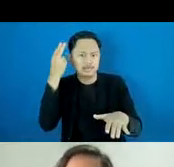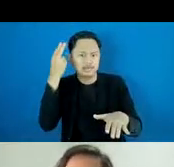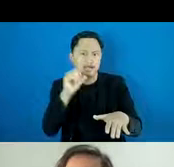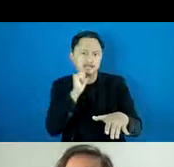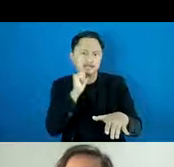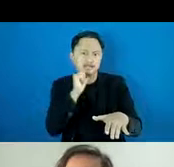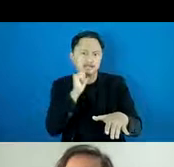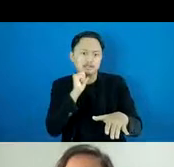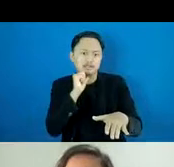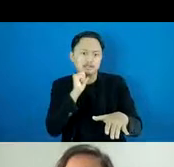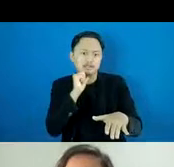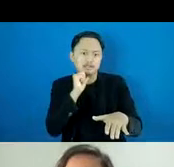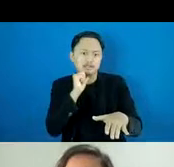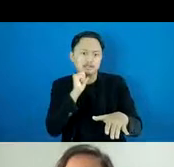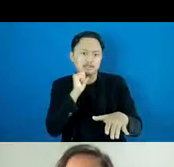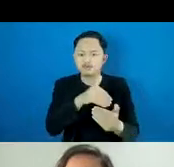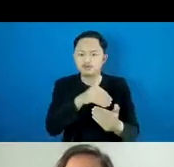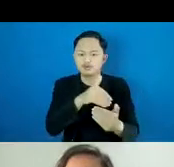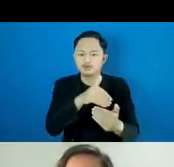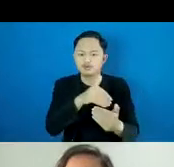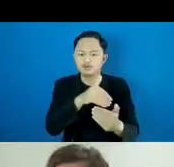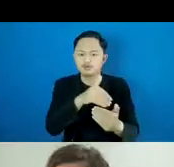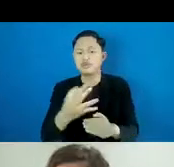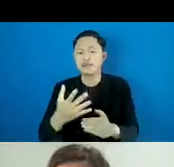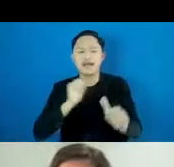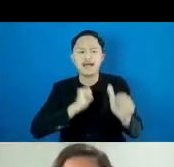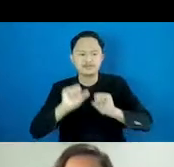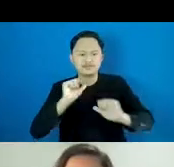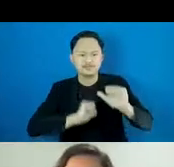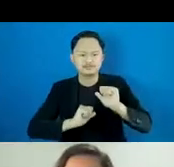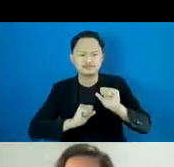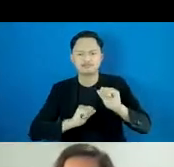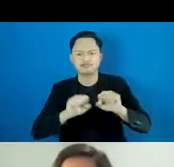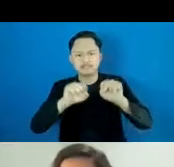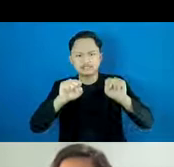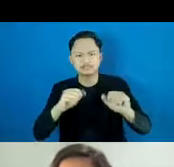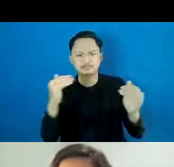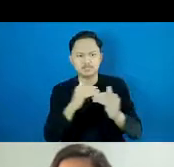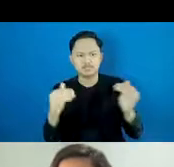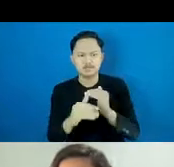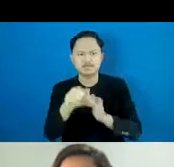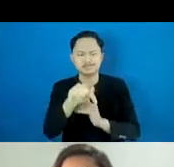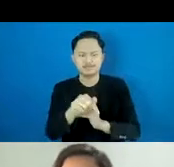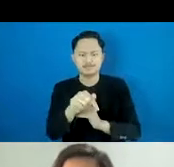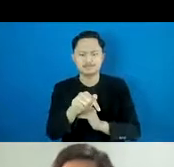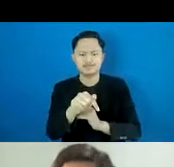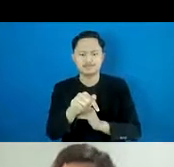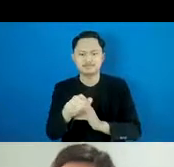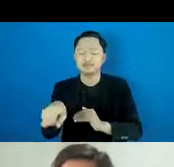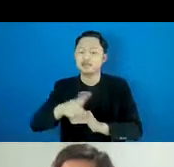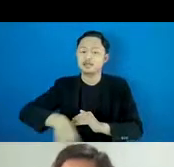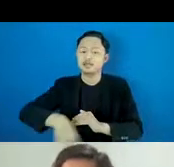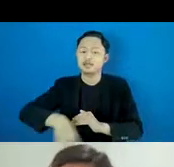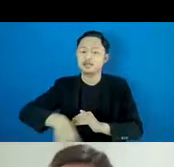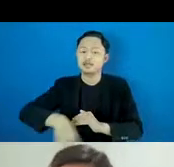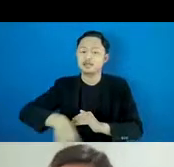And most of the activities in the transit system are all concentrated in